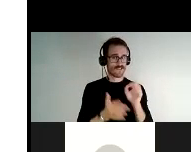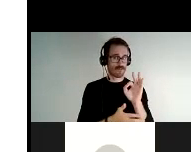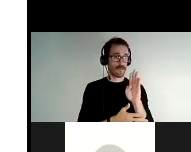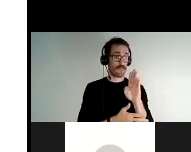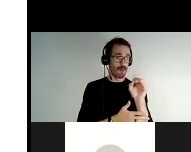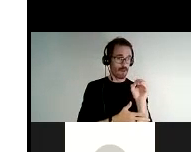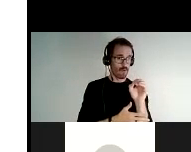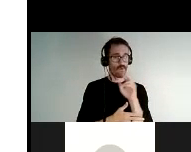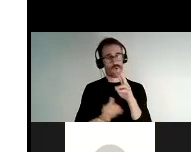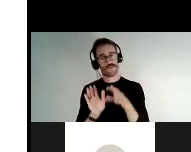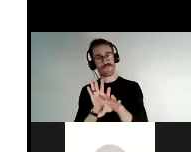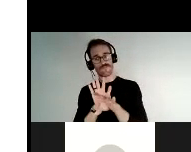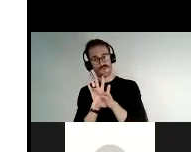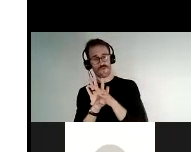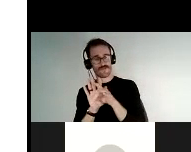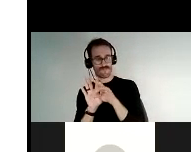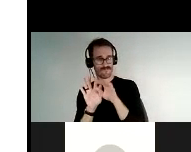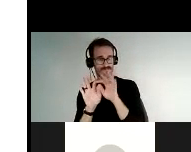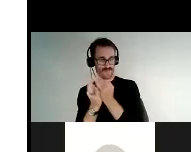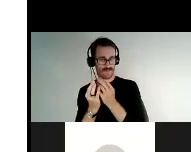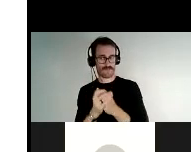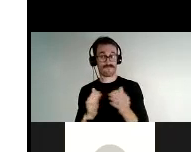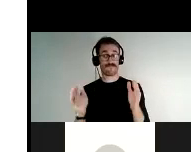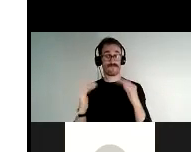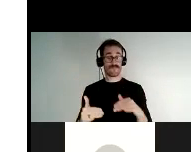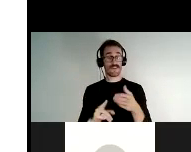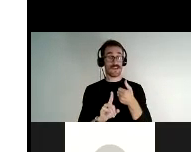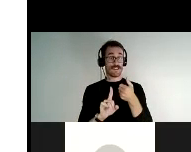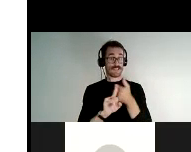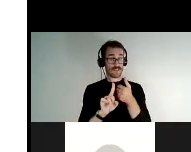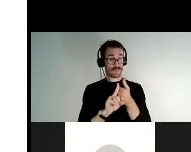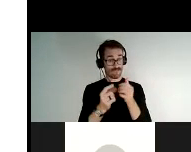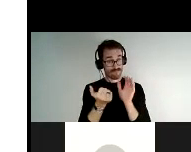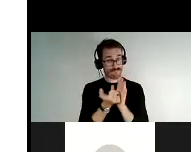difficult. It can be very difficult if the person is not